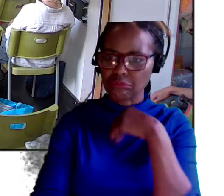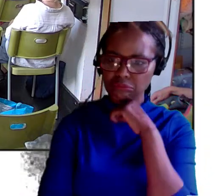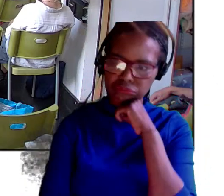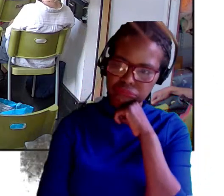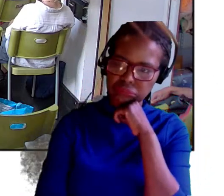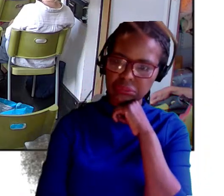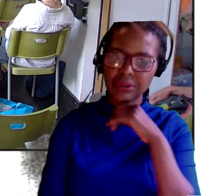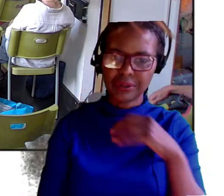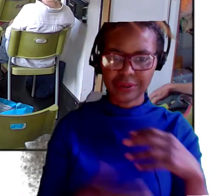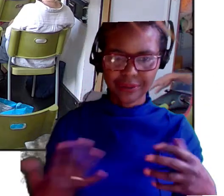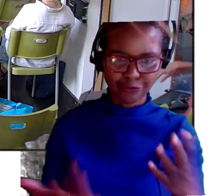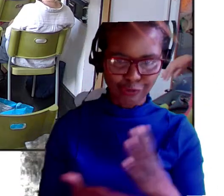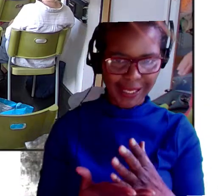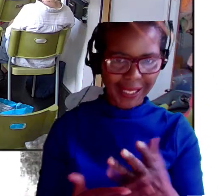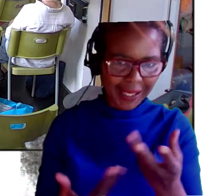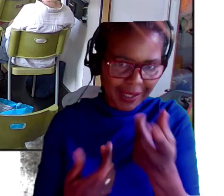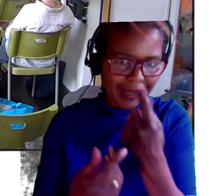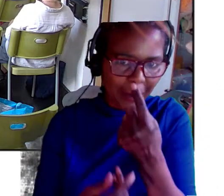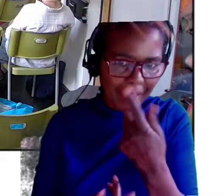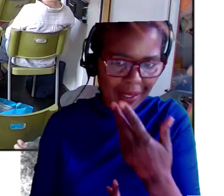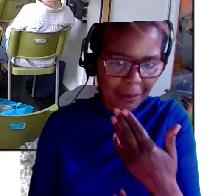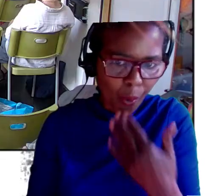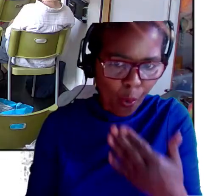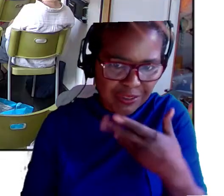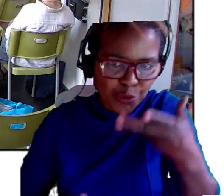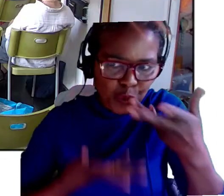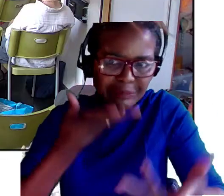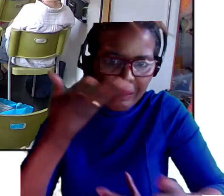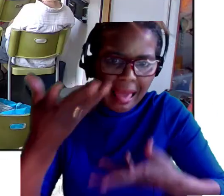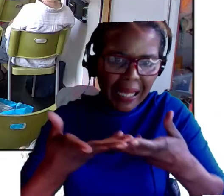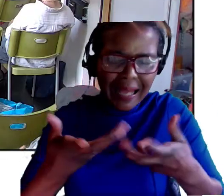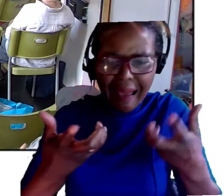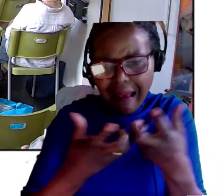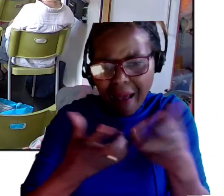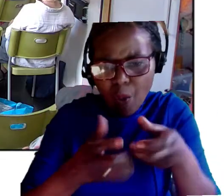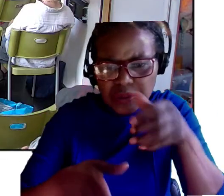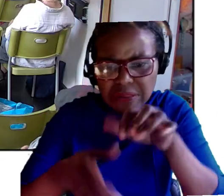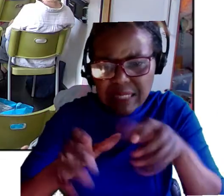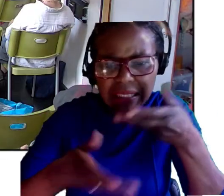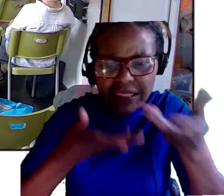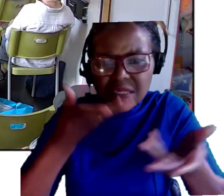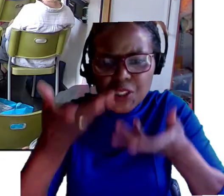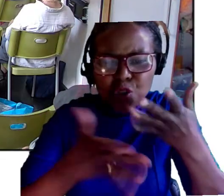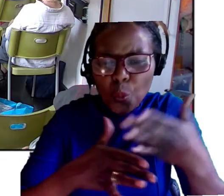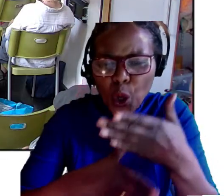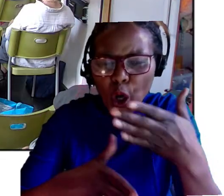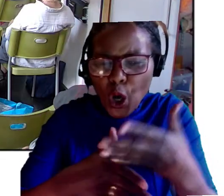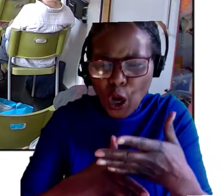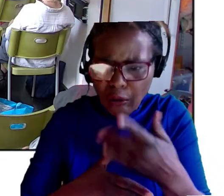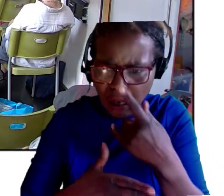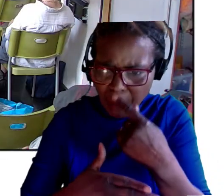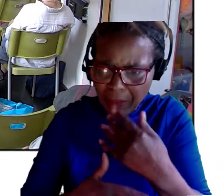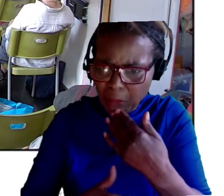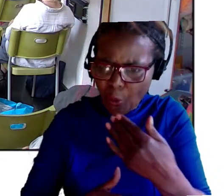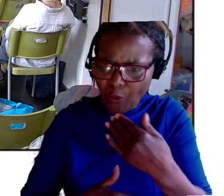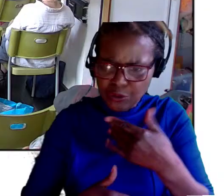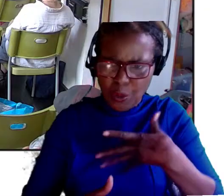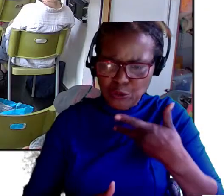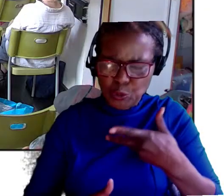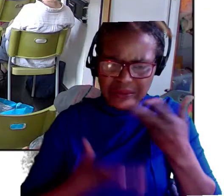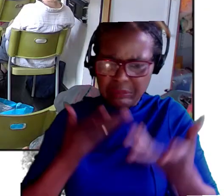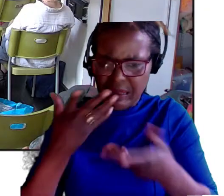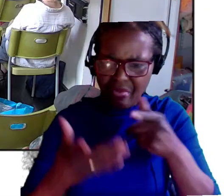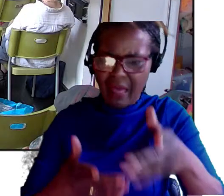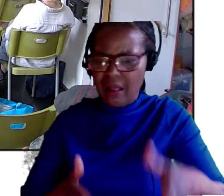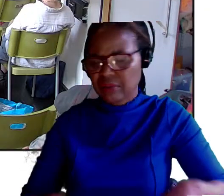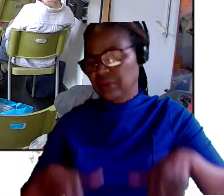does. but yeah, and also there's also that amazing thing in the decisions that you make